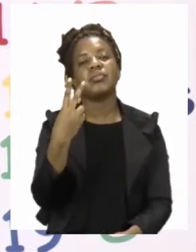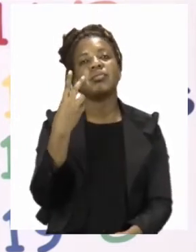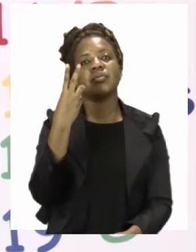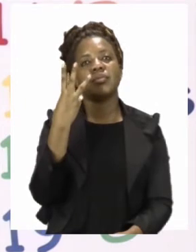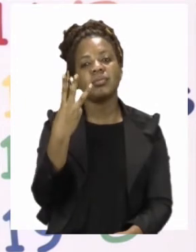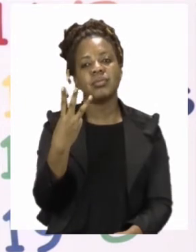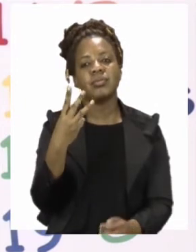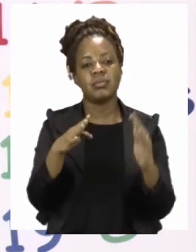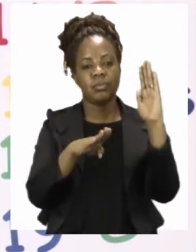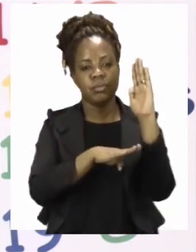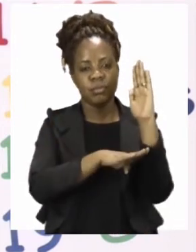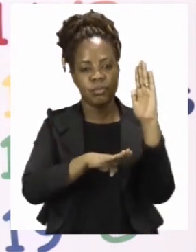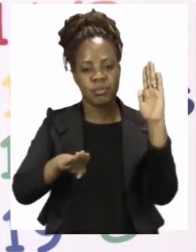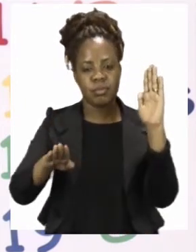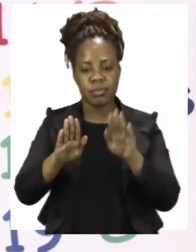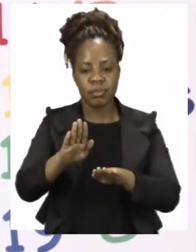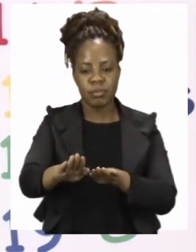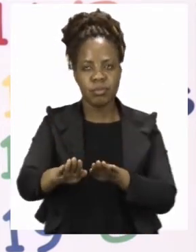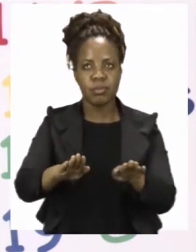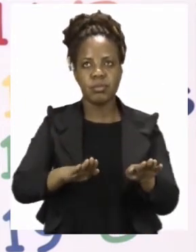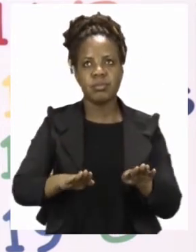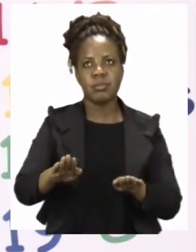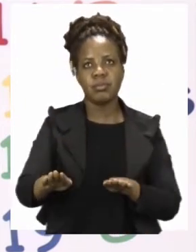558 contract workers.